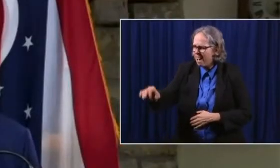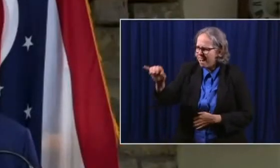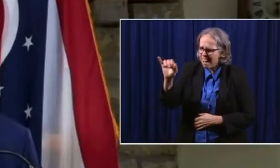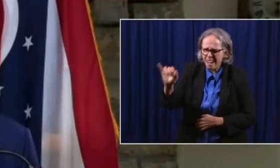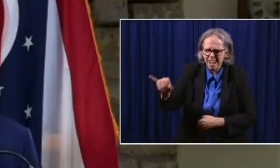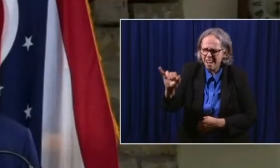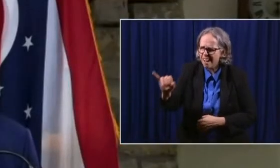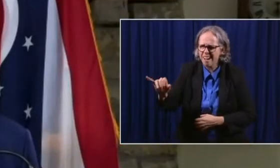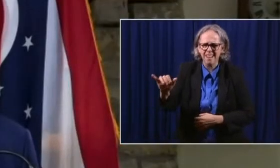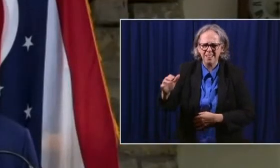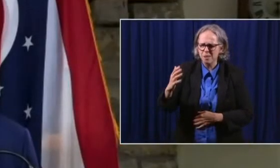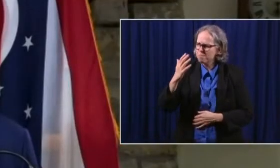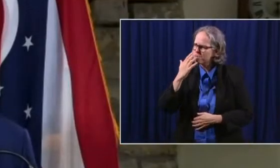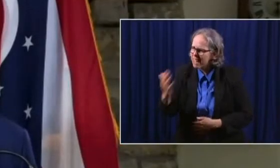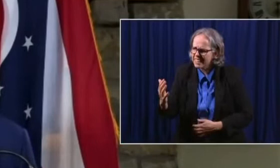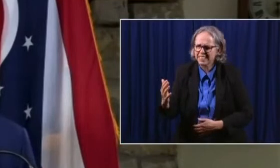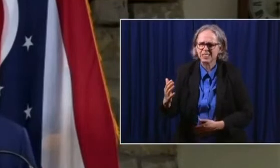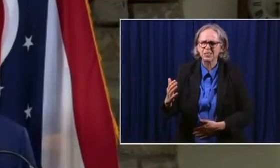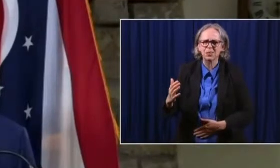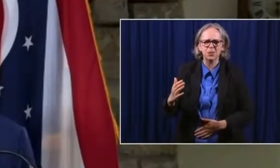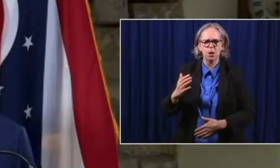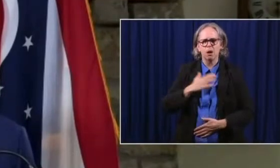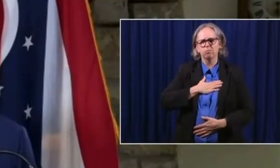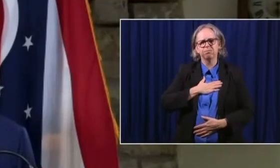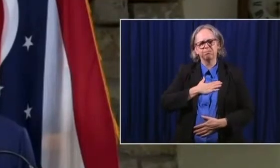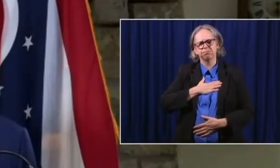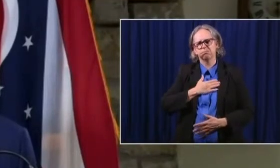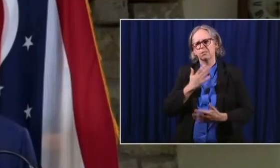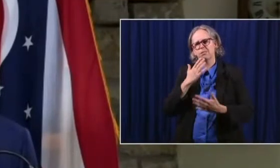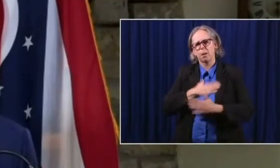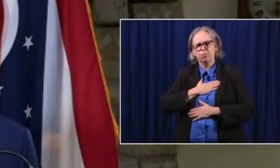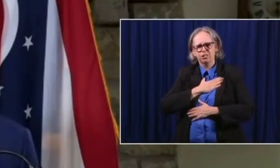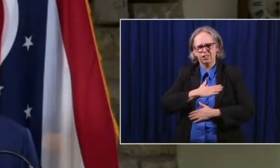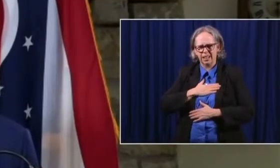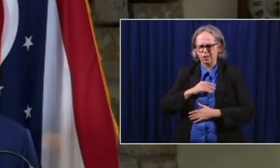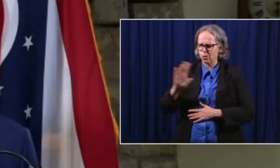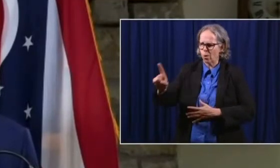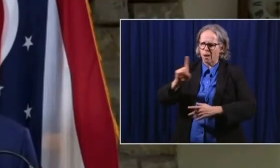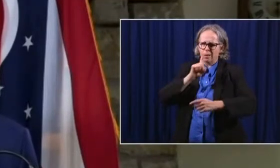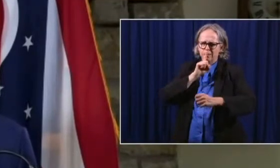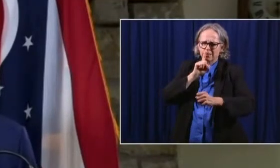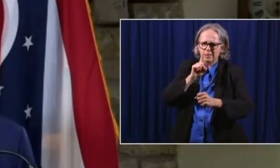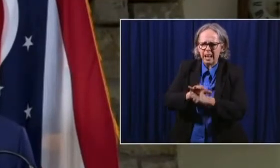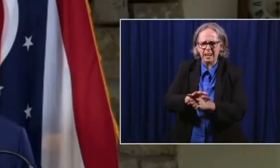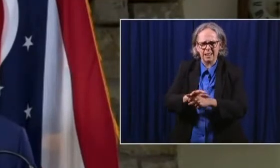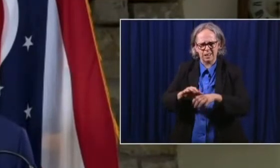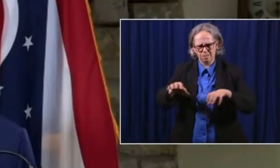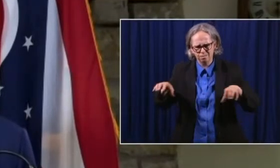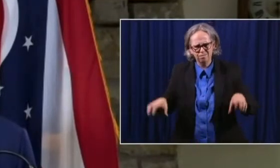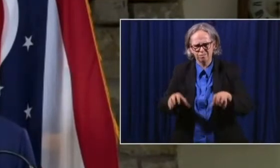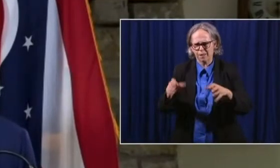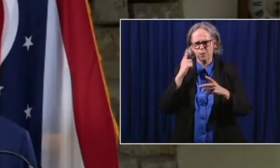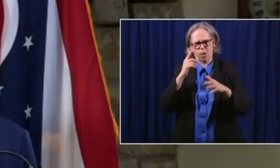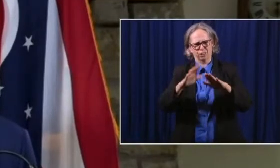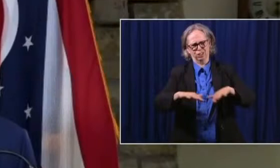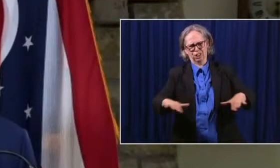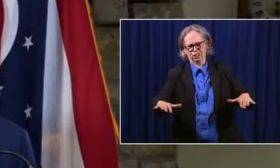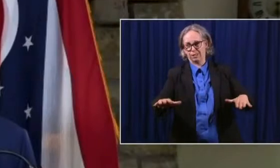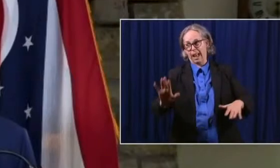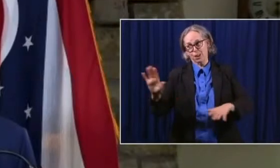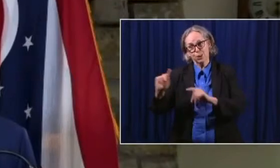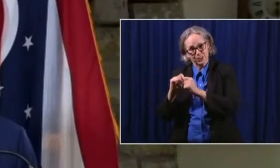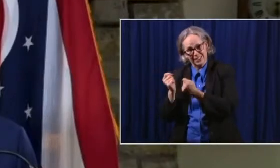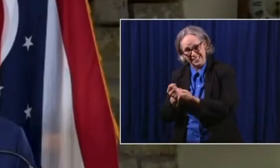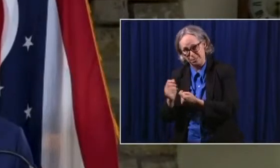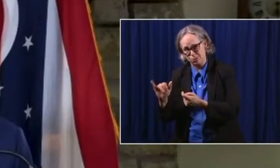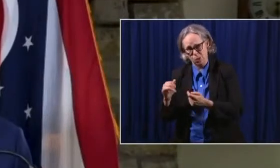Ms. Crew, we appreciate your dedication to young people, and please thank all of your team. I know it takes a team effort,